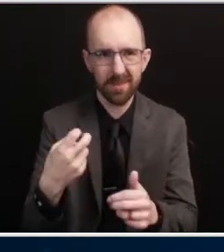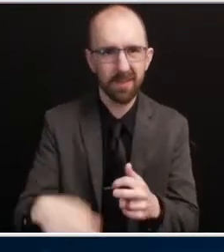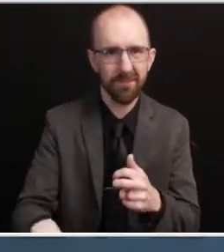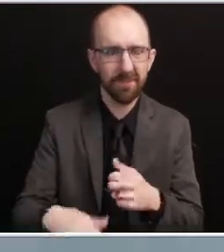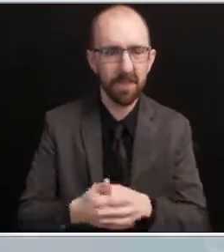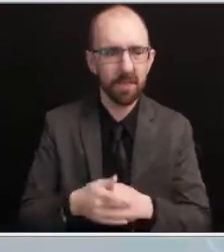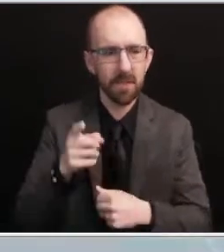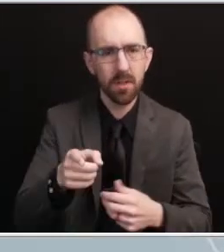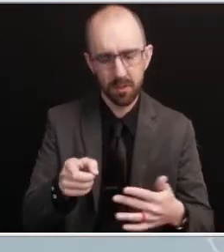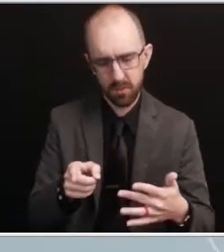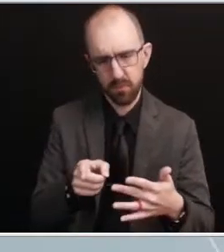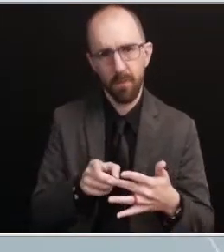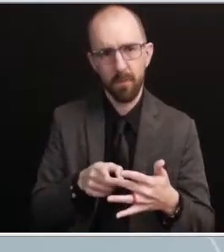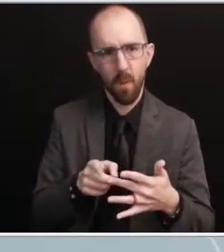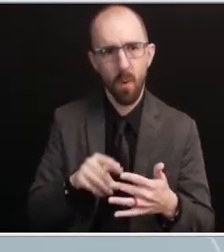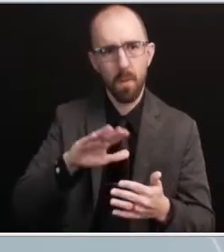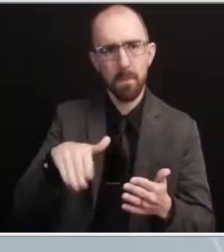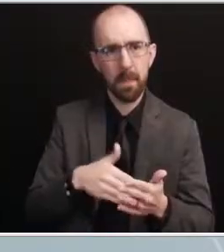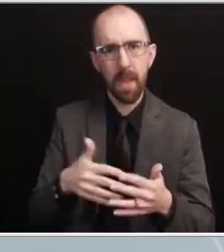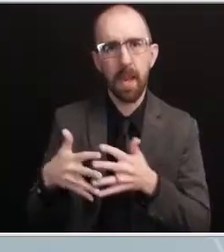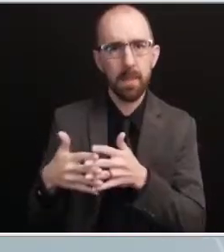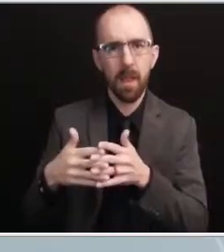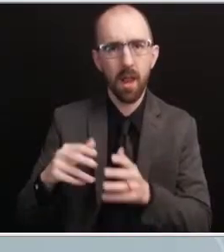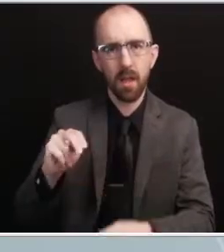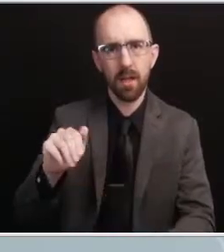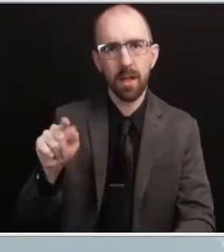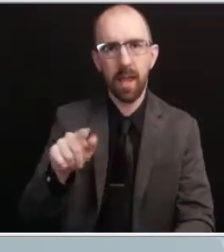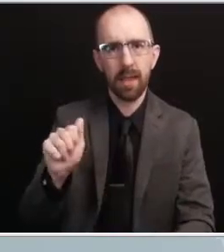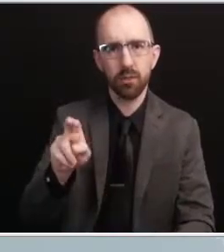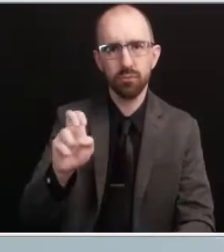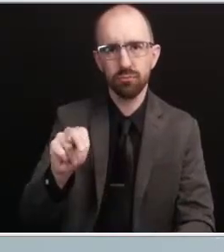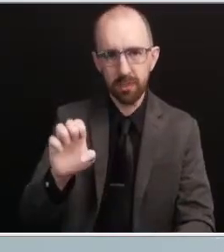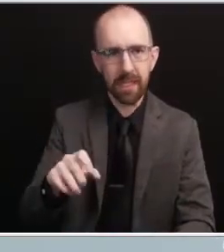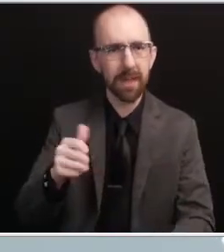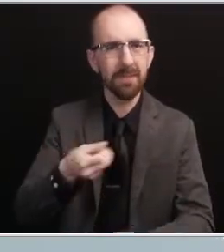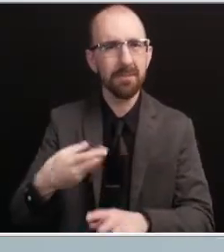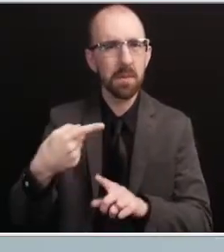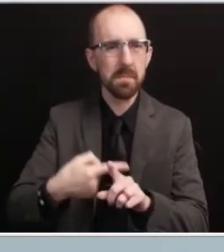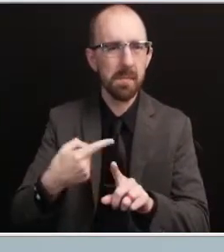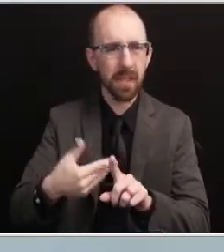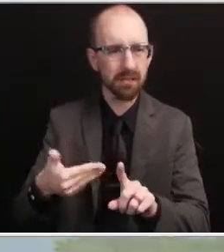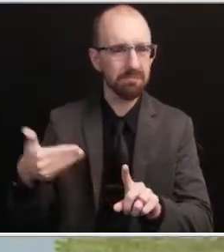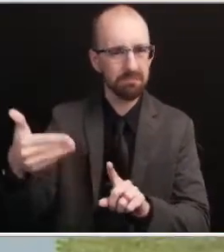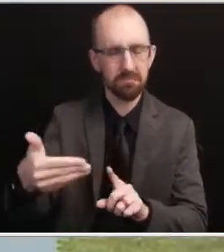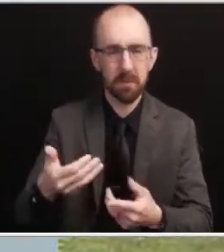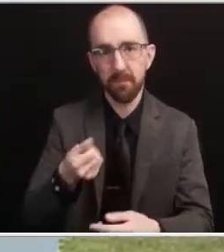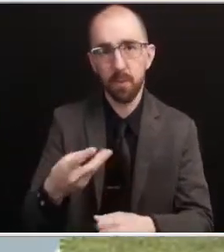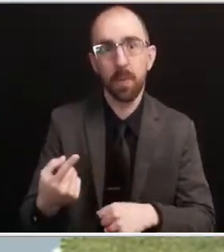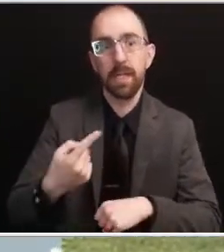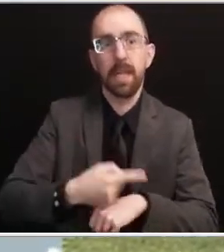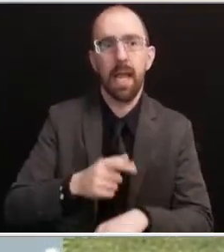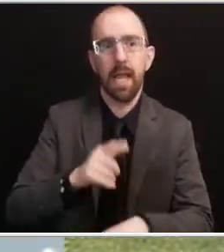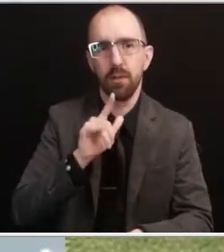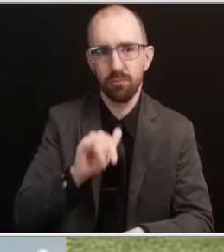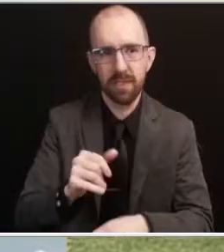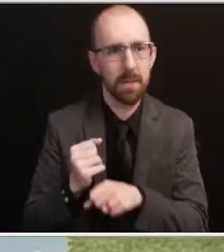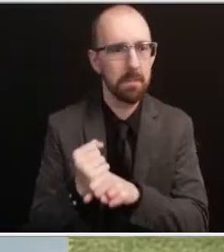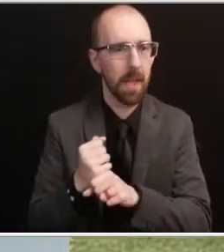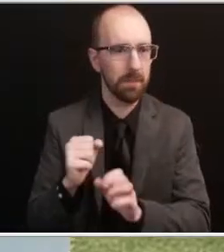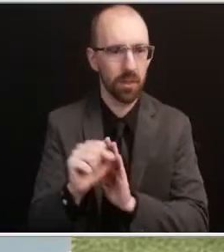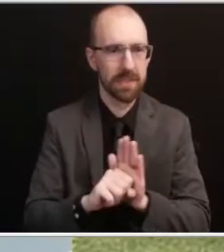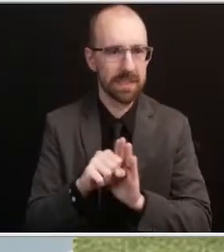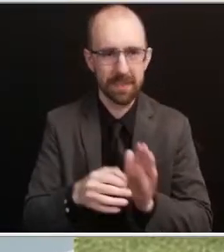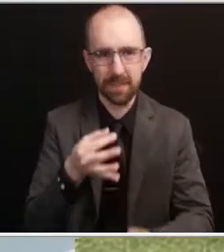at Mid-American Nazarene, just a few months out, or days out from baseball season now. What were you